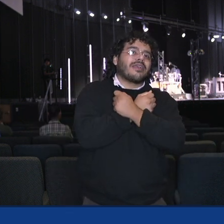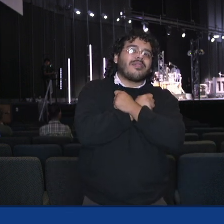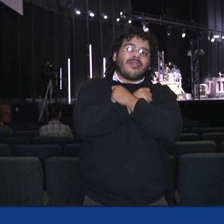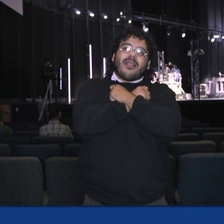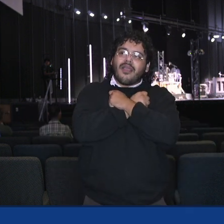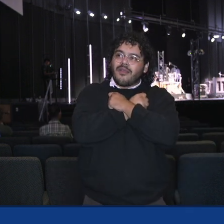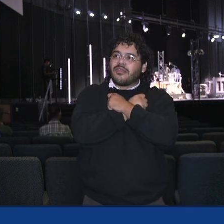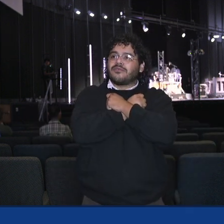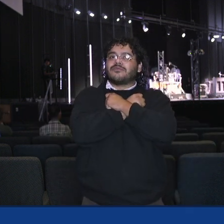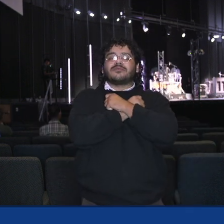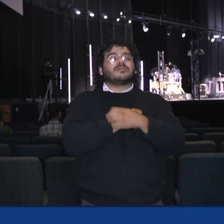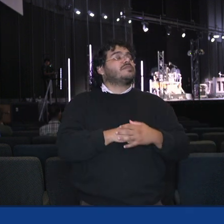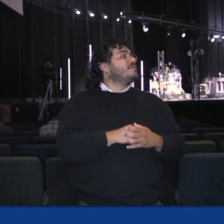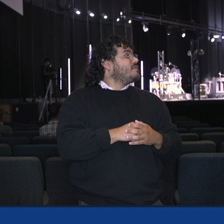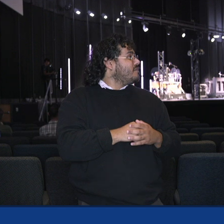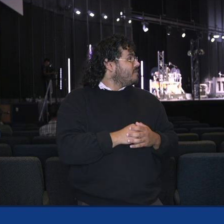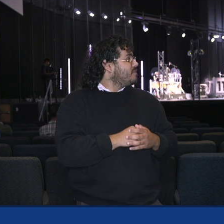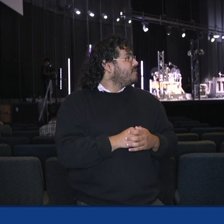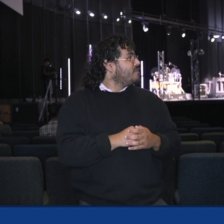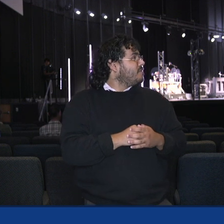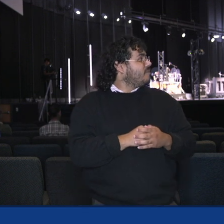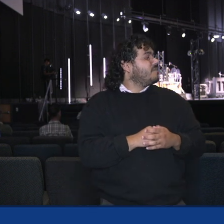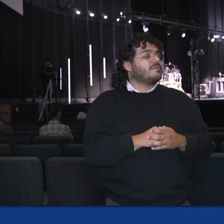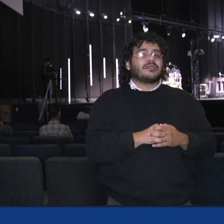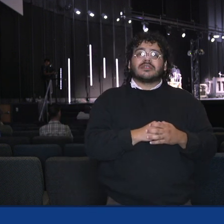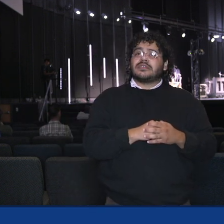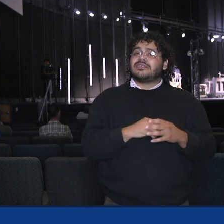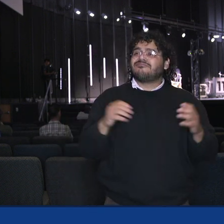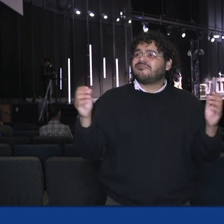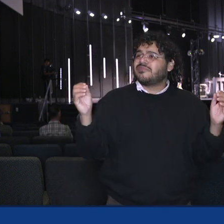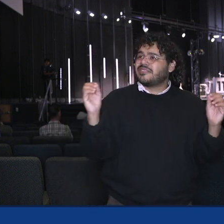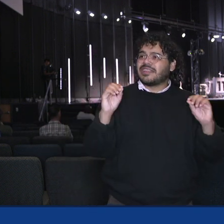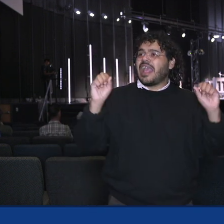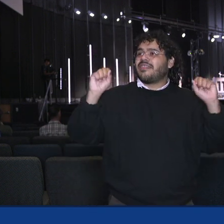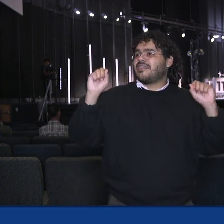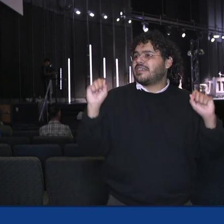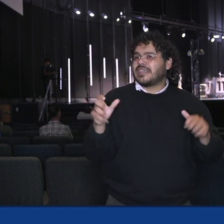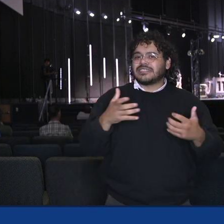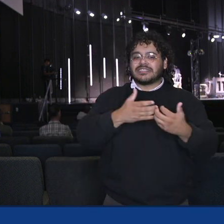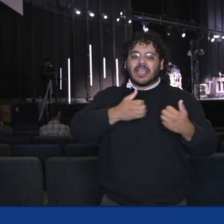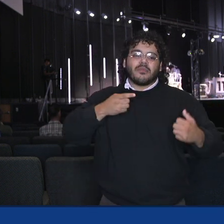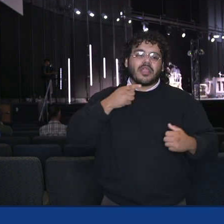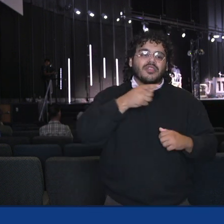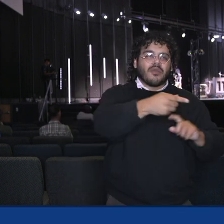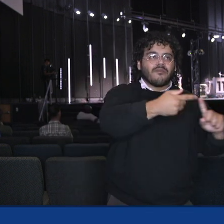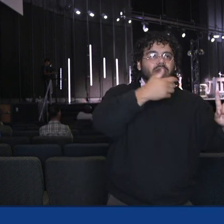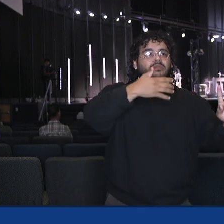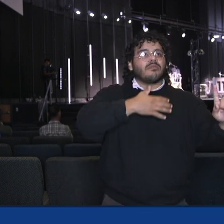separate.